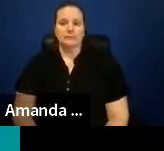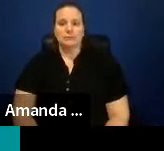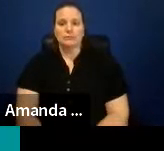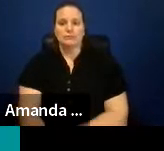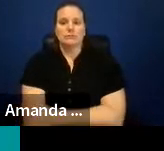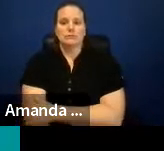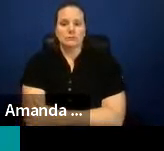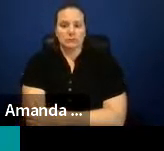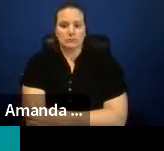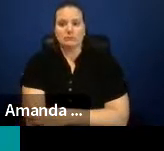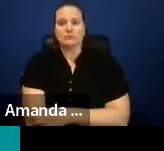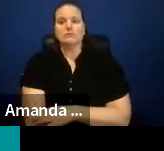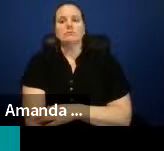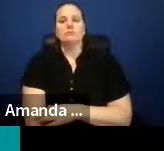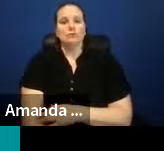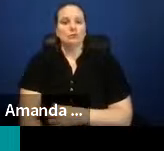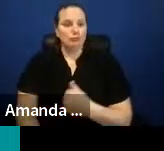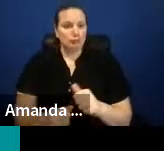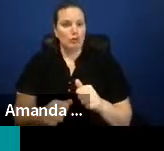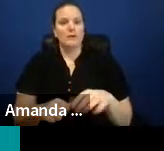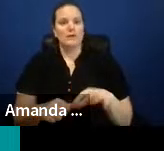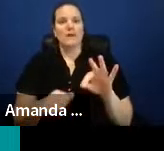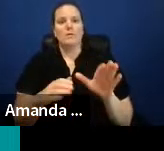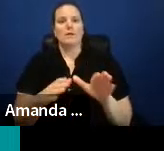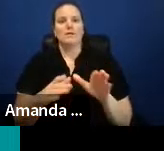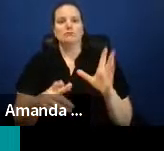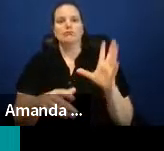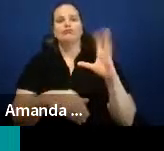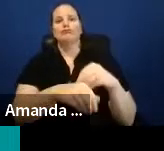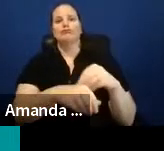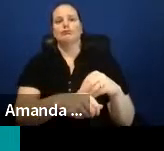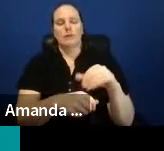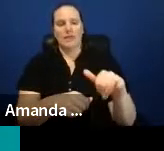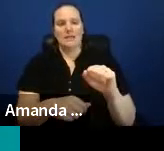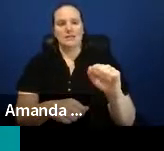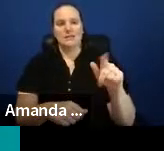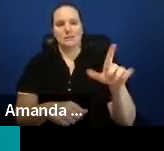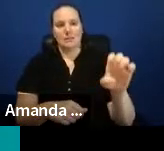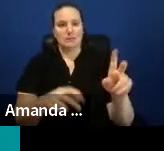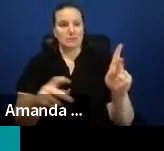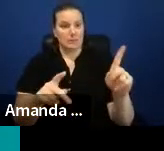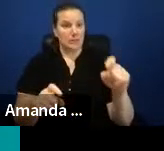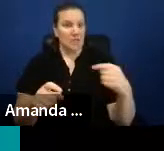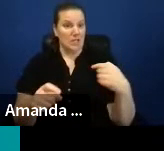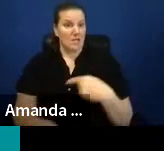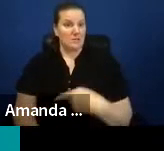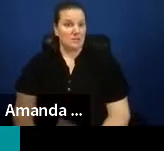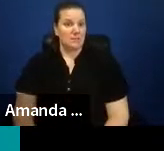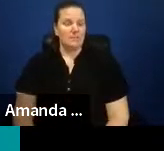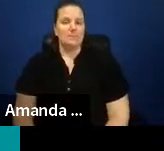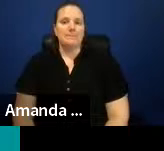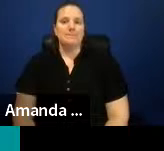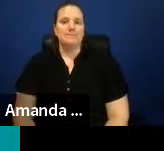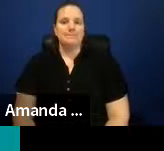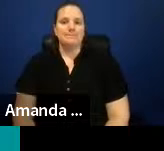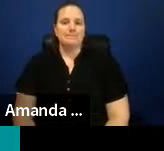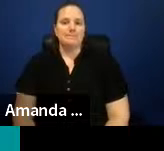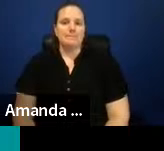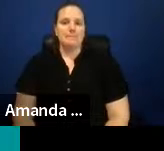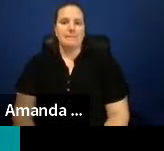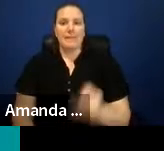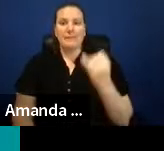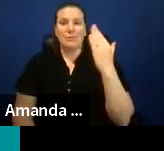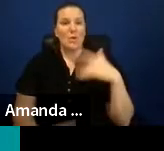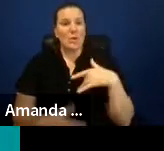ways to where we can be at those spaces that folks need us. So if you know that there's an event